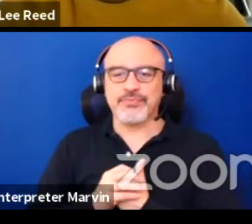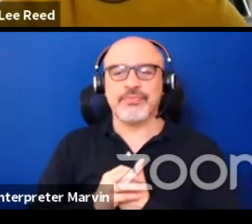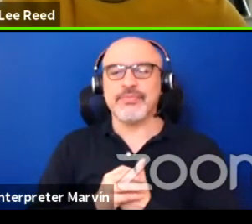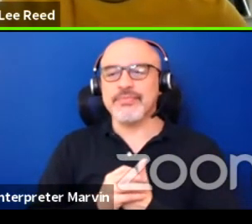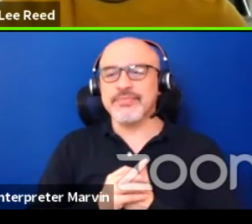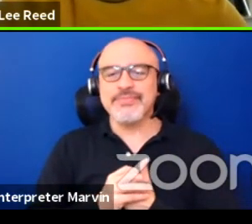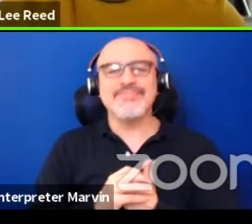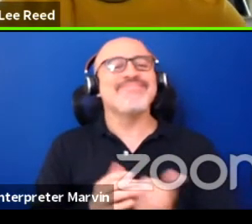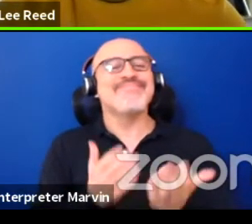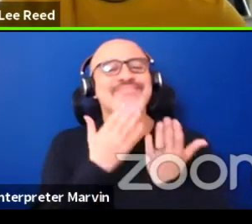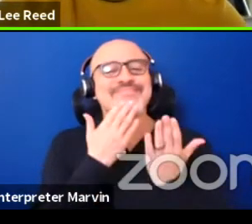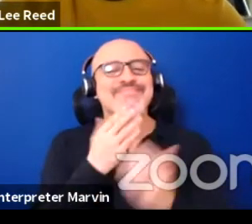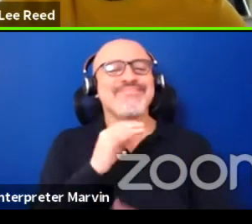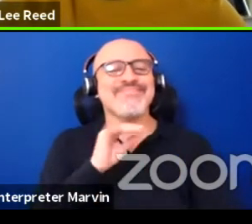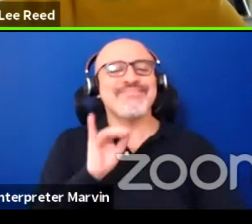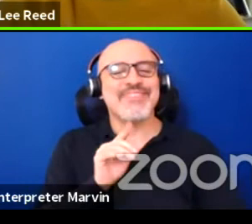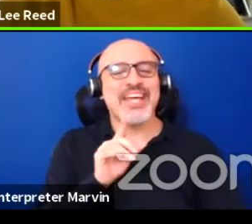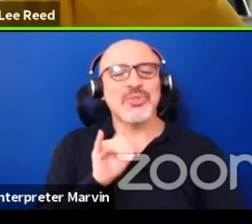Thank you, Julie.